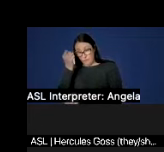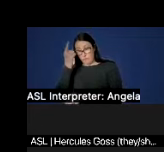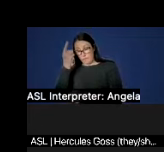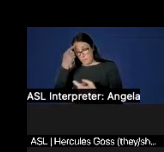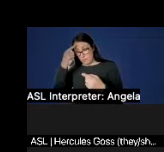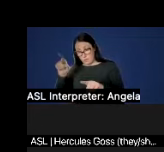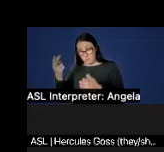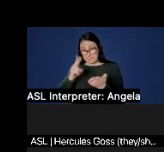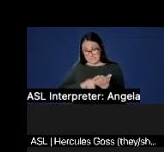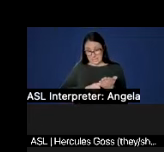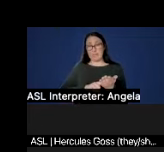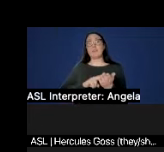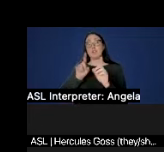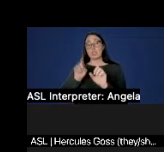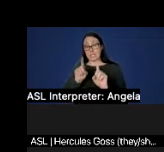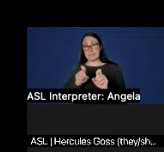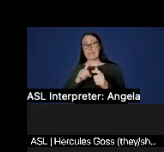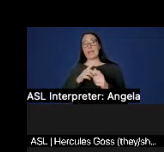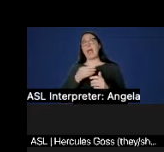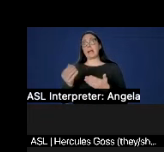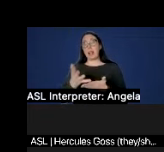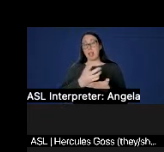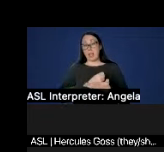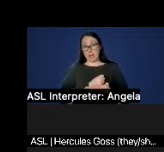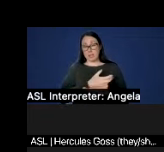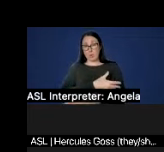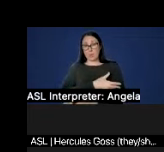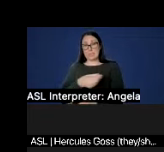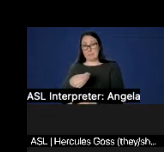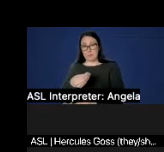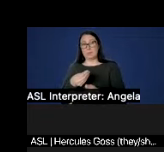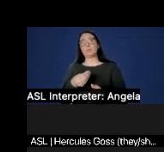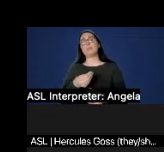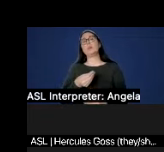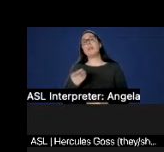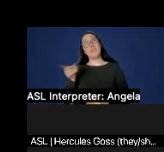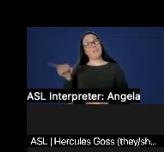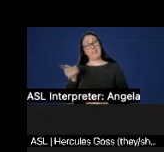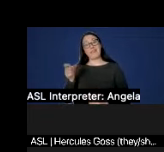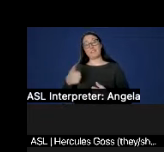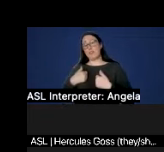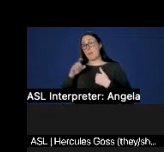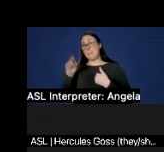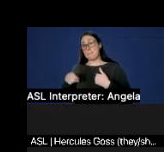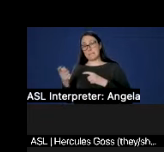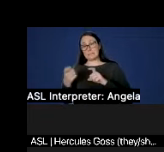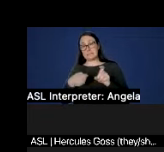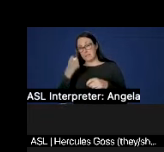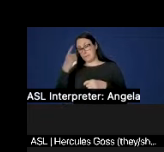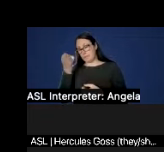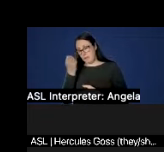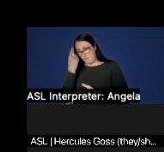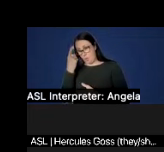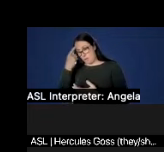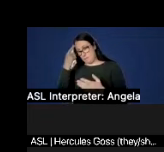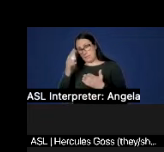samples when needed. Survivors do need to give that informed consent, and it is also important to